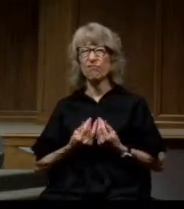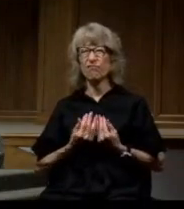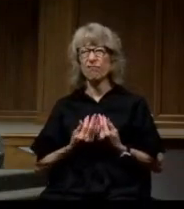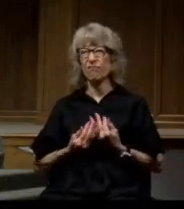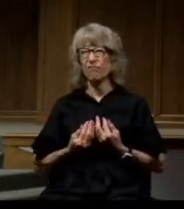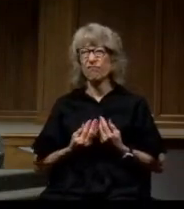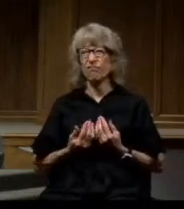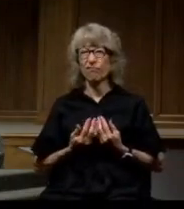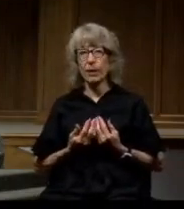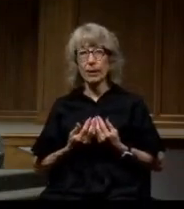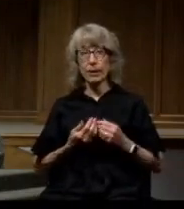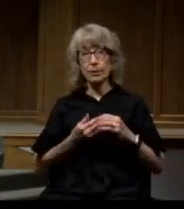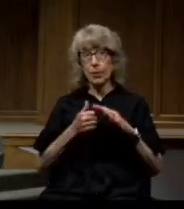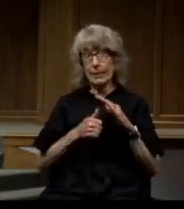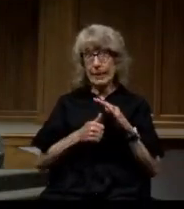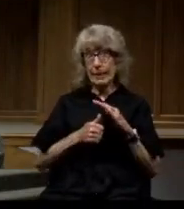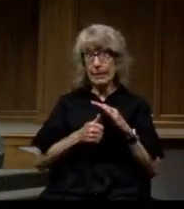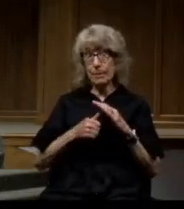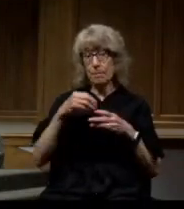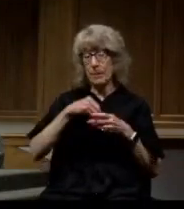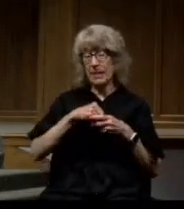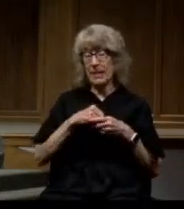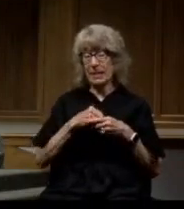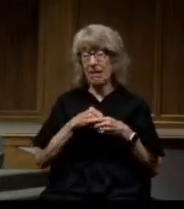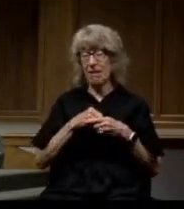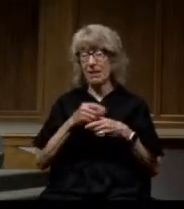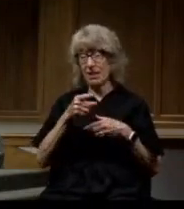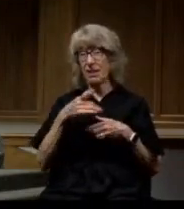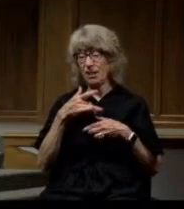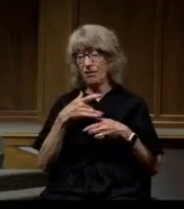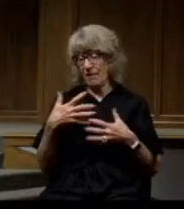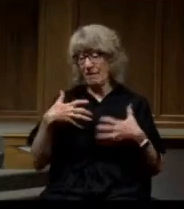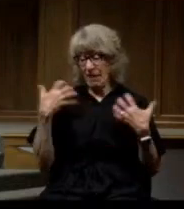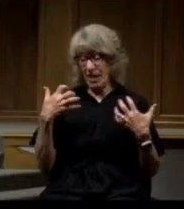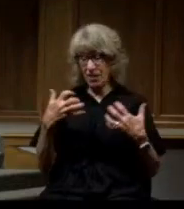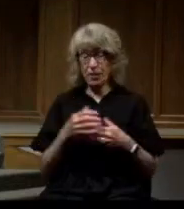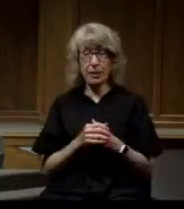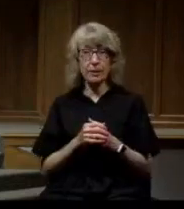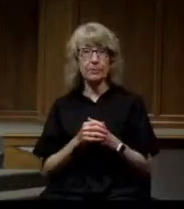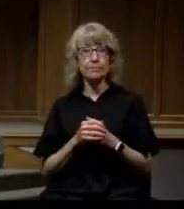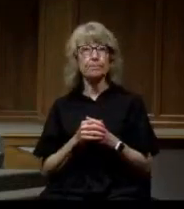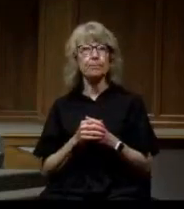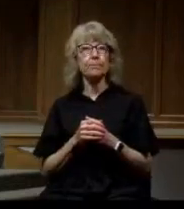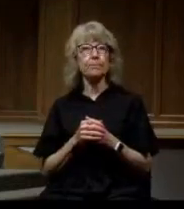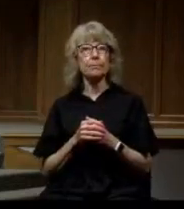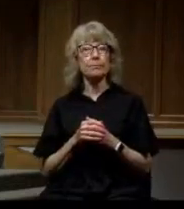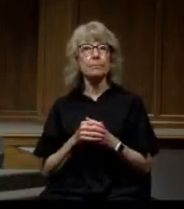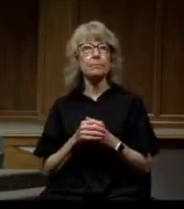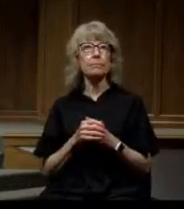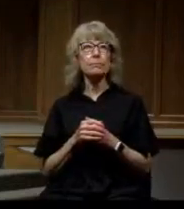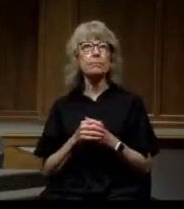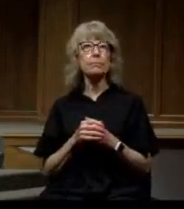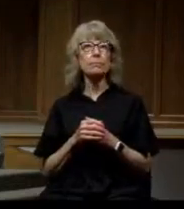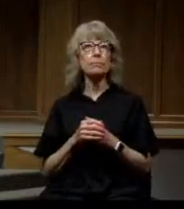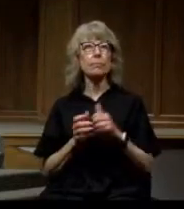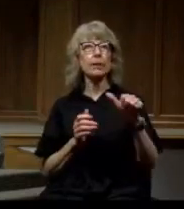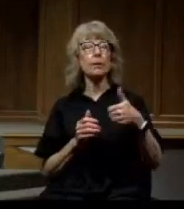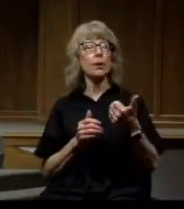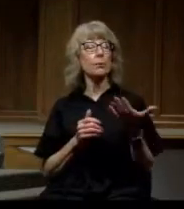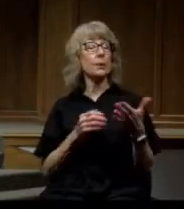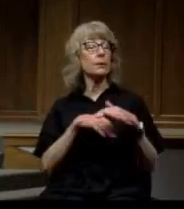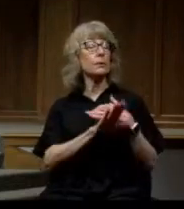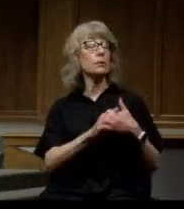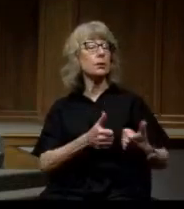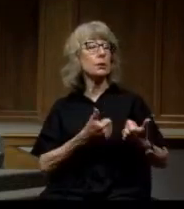game. That's bonfire anger. But there's other issues in your life that a month from now, 2 months from now, they're still going to be